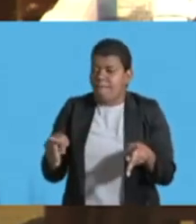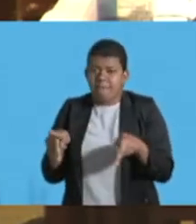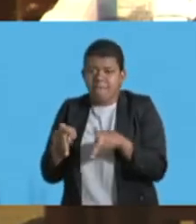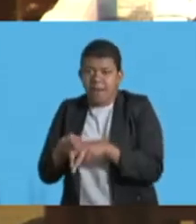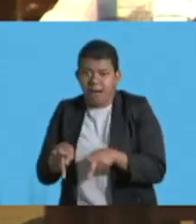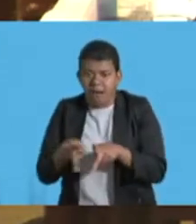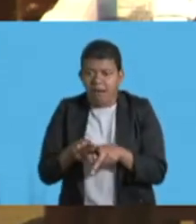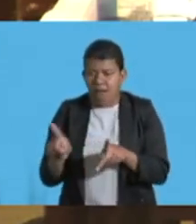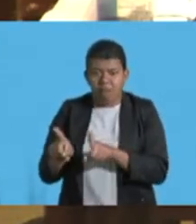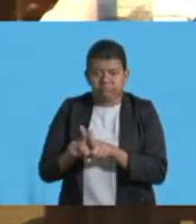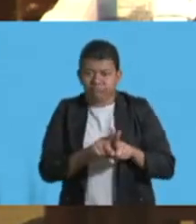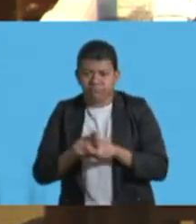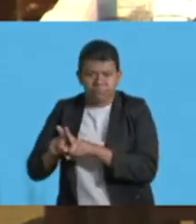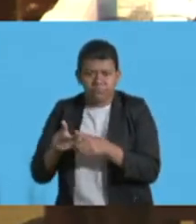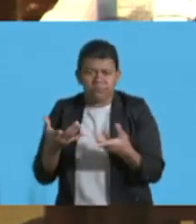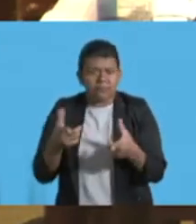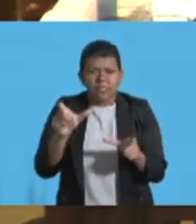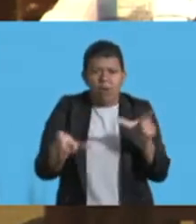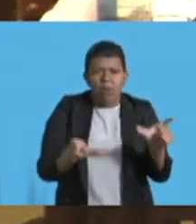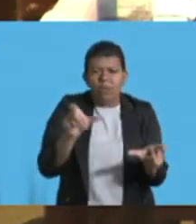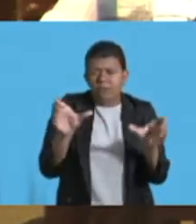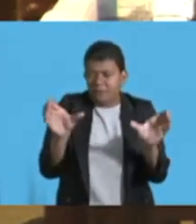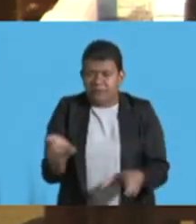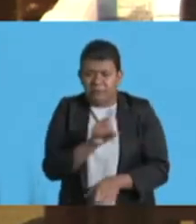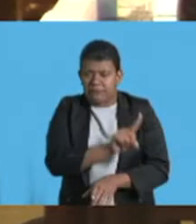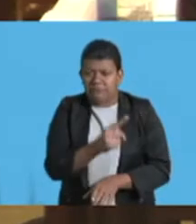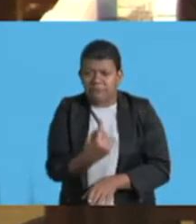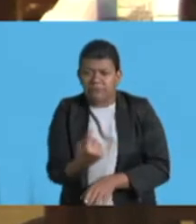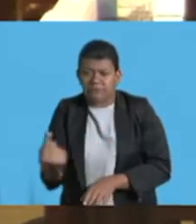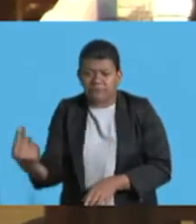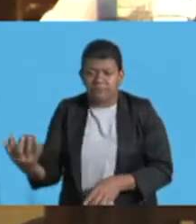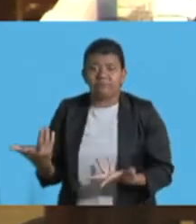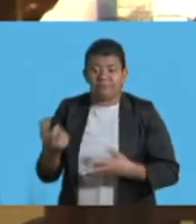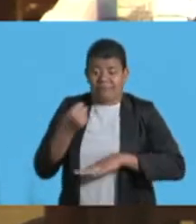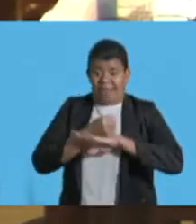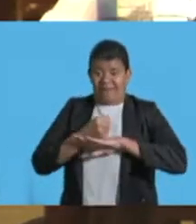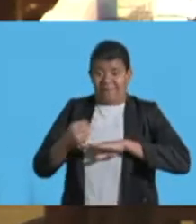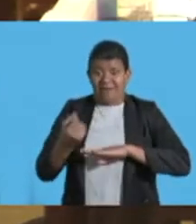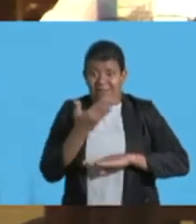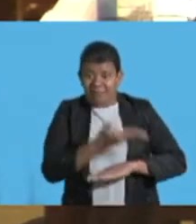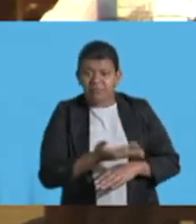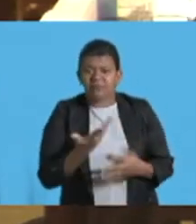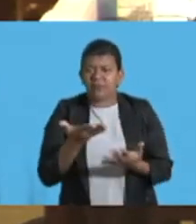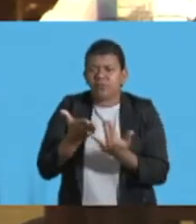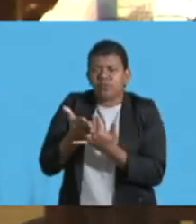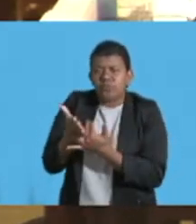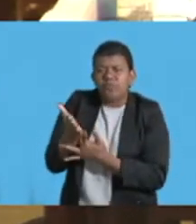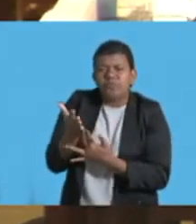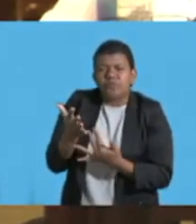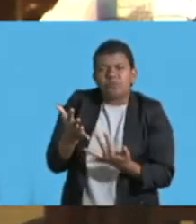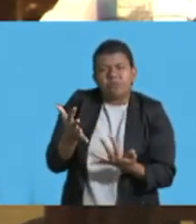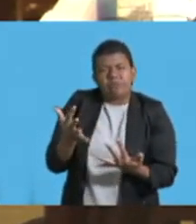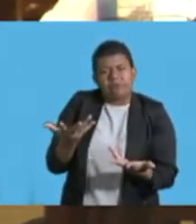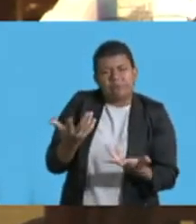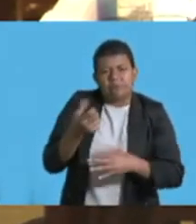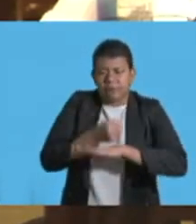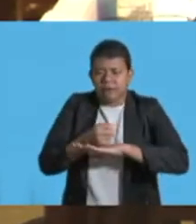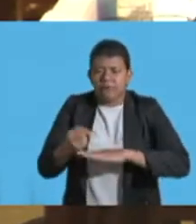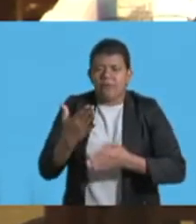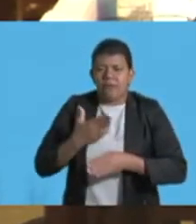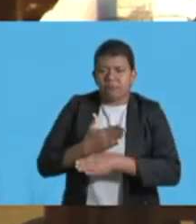our stakeholders. Madam Speaker, government through the Department of Work is responsible for the provision